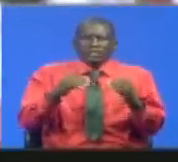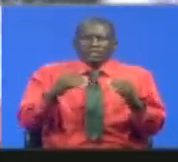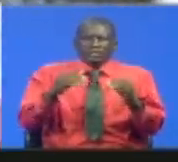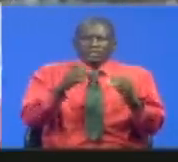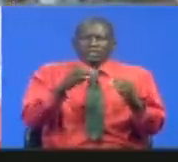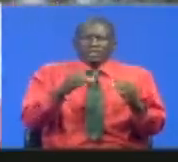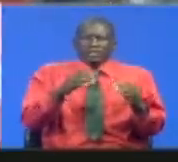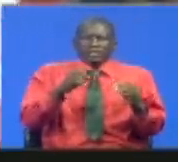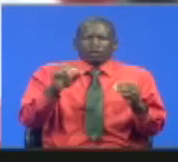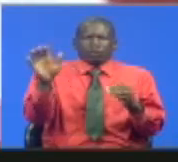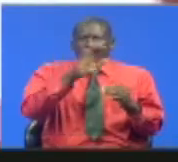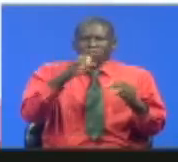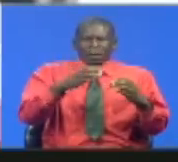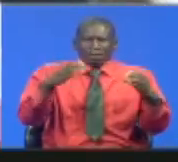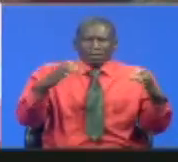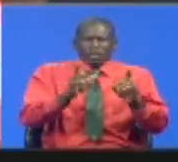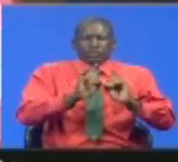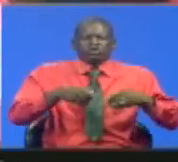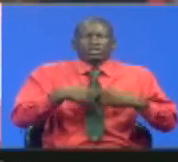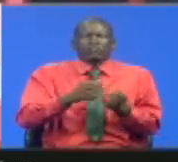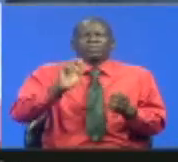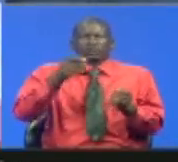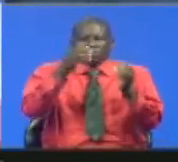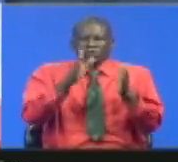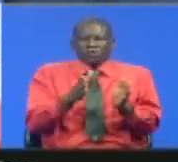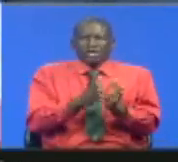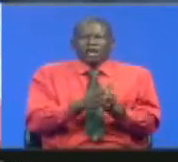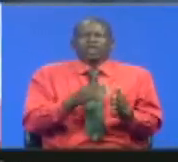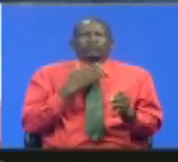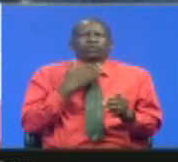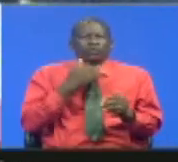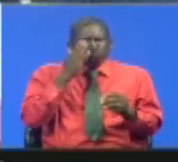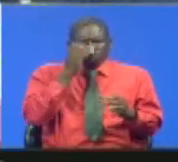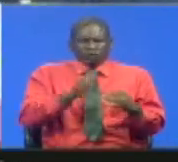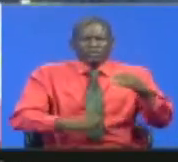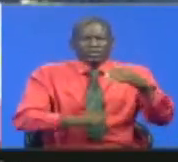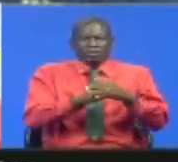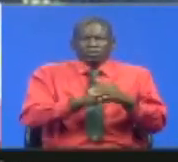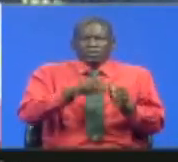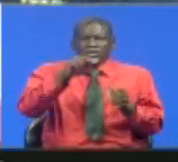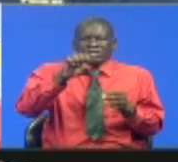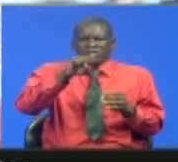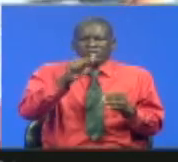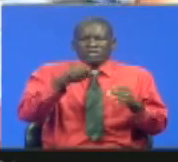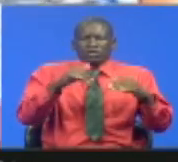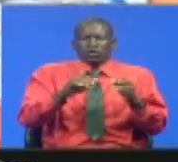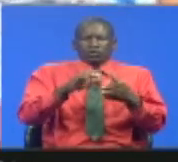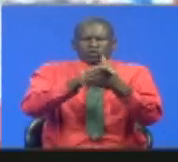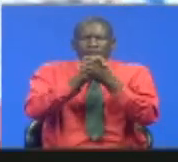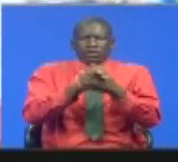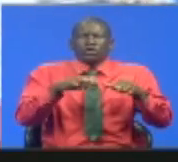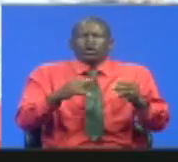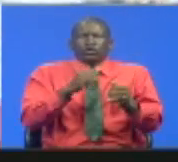any presidential candidate and is yet to decide on whether to back the National Super Alliance, NASA, or Jubilee, or go it